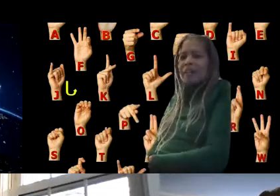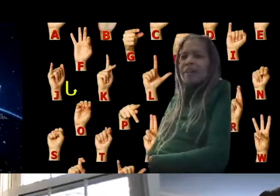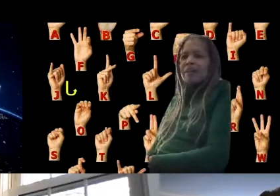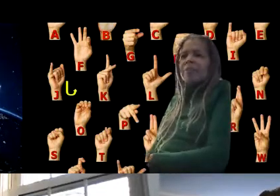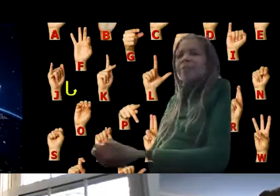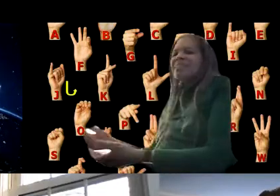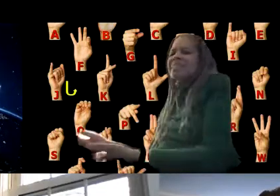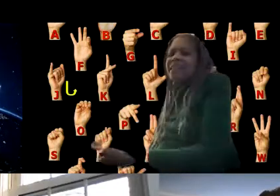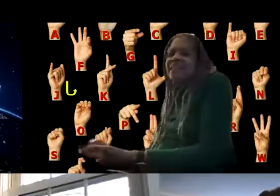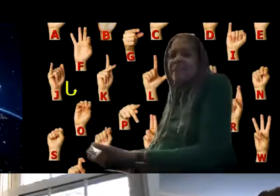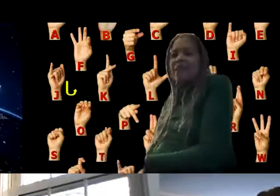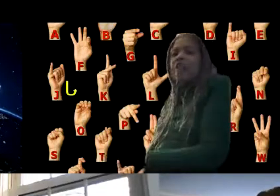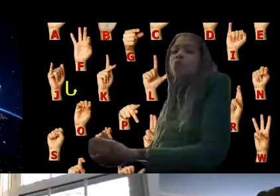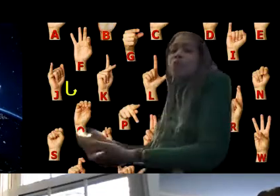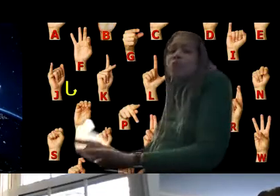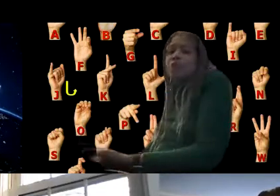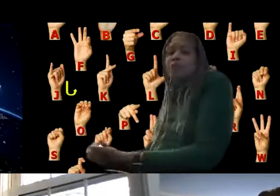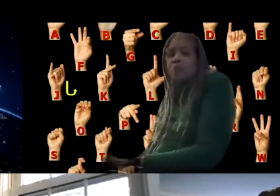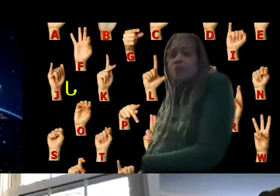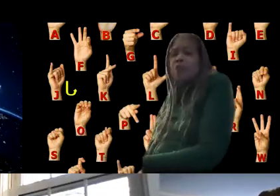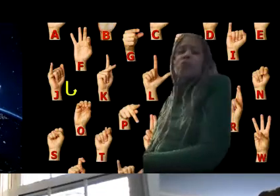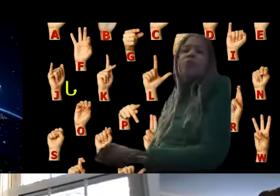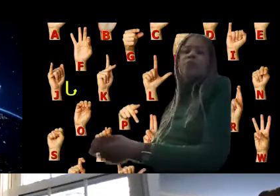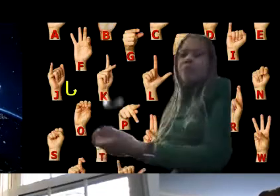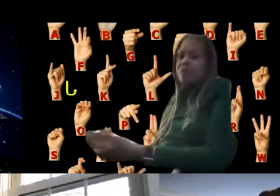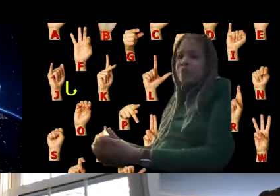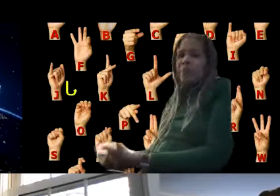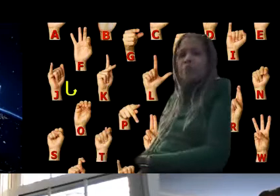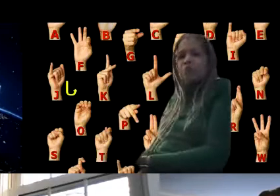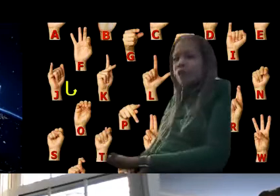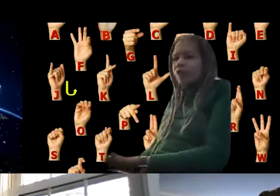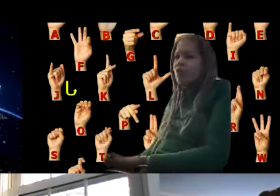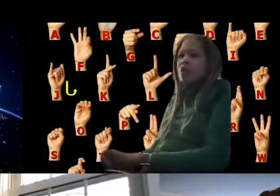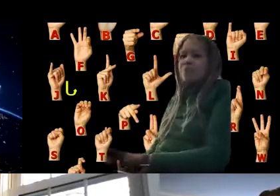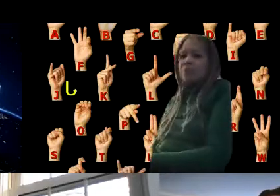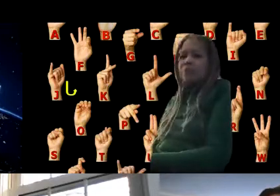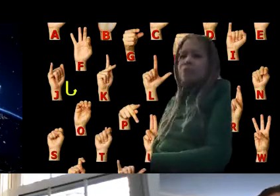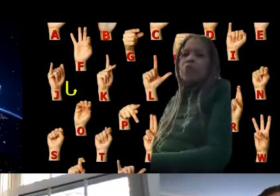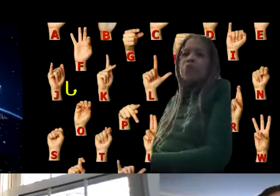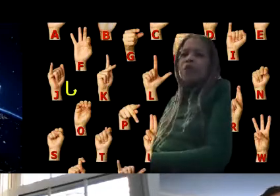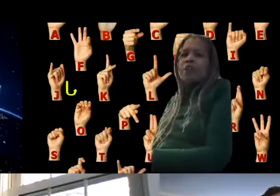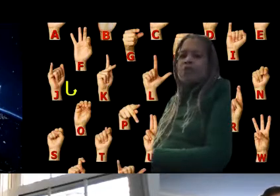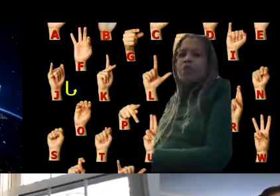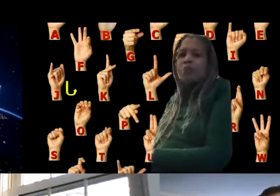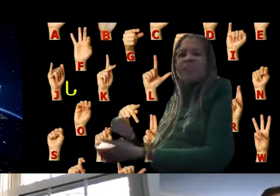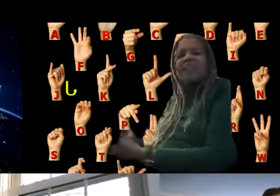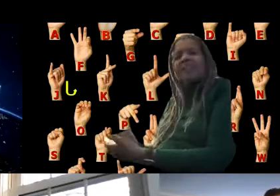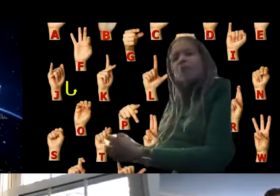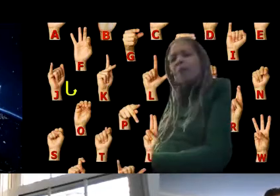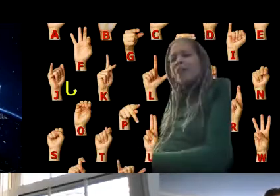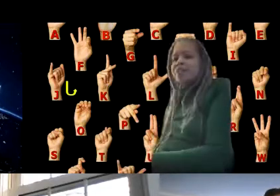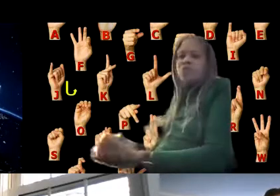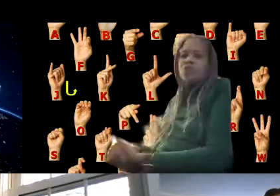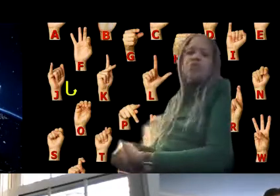Why? Because it's easy. It's where we feel comfortable. So yes, it might be rhetorical, but until you put teeth